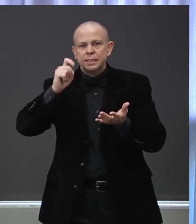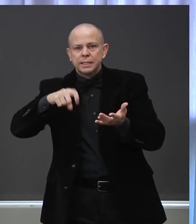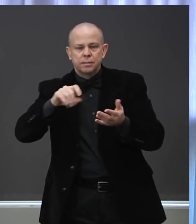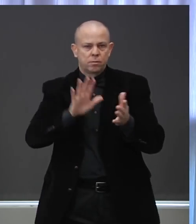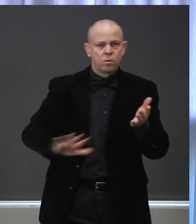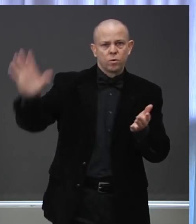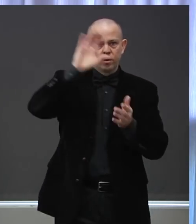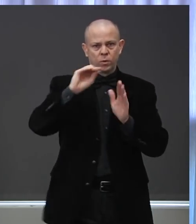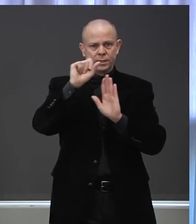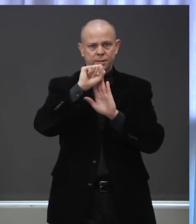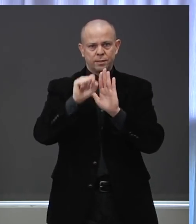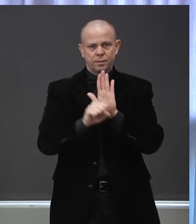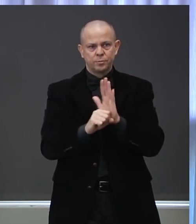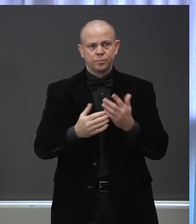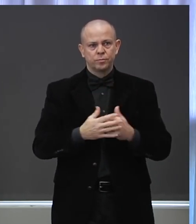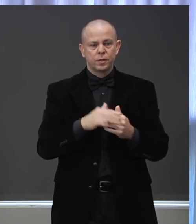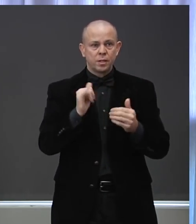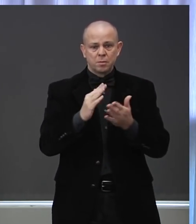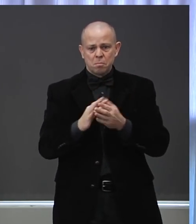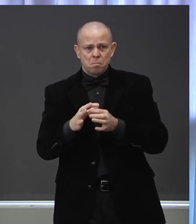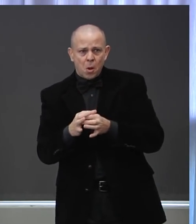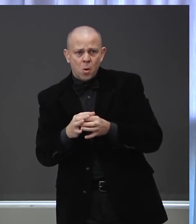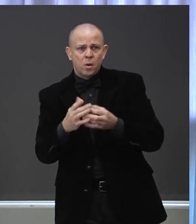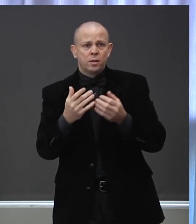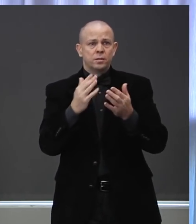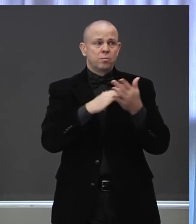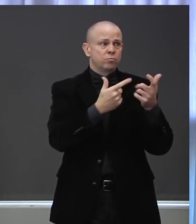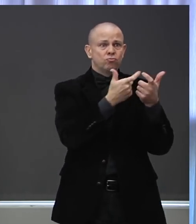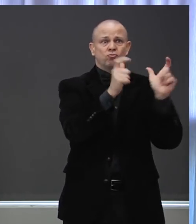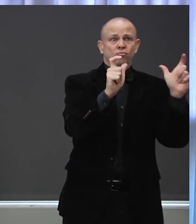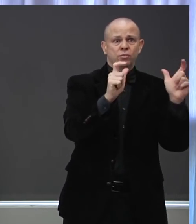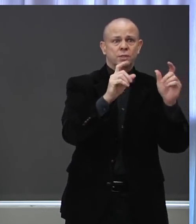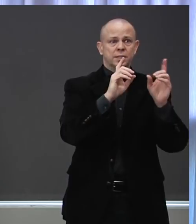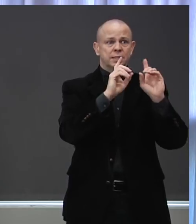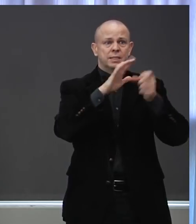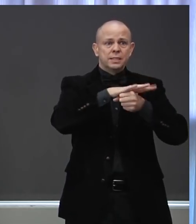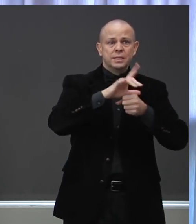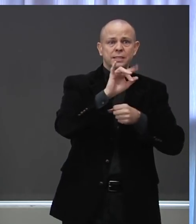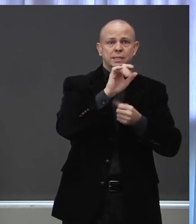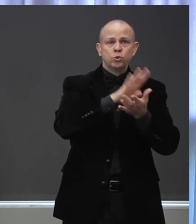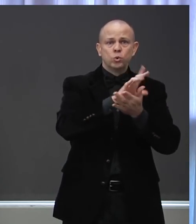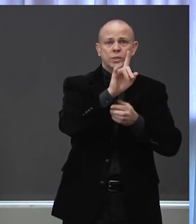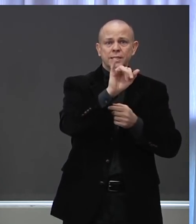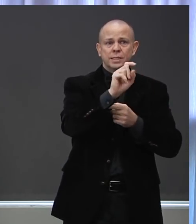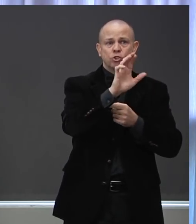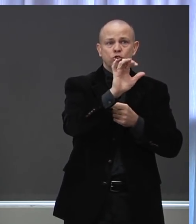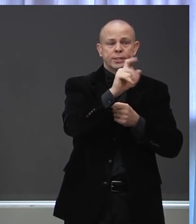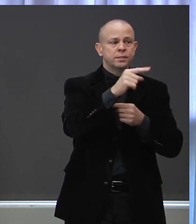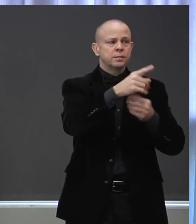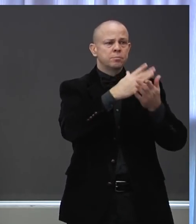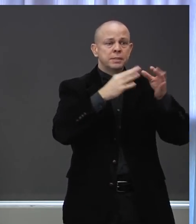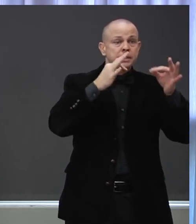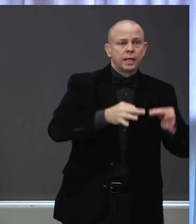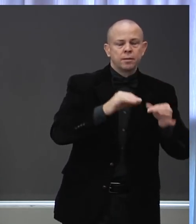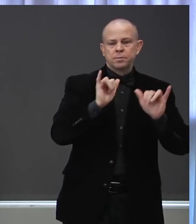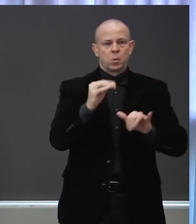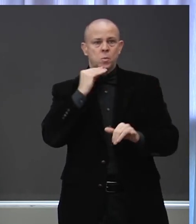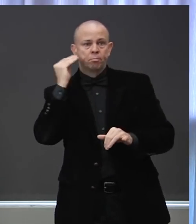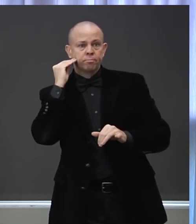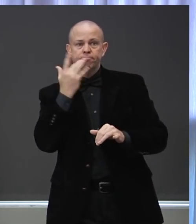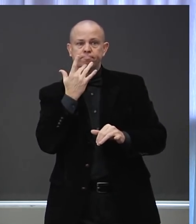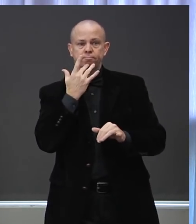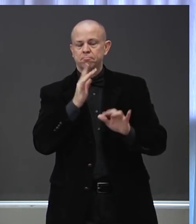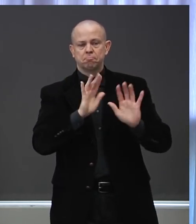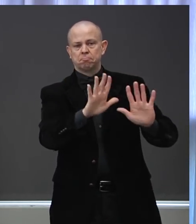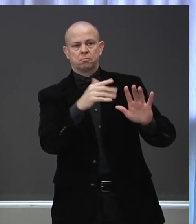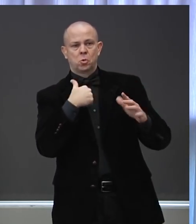smaller districts and in some of our large districts, when a family chooses to stay home, when schools are open to in-person